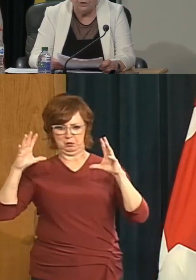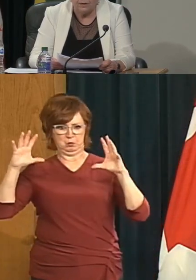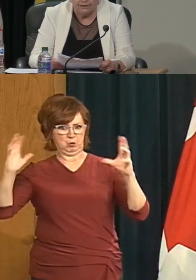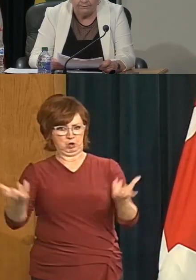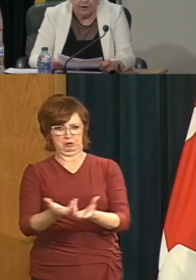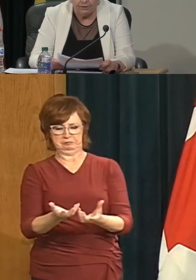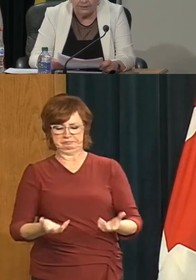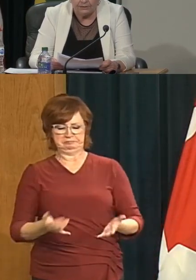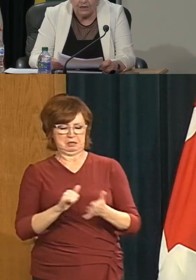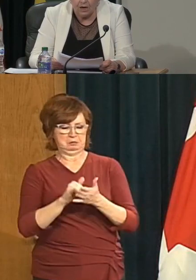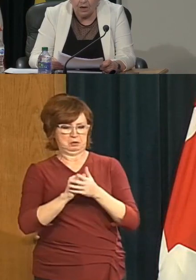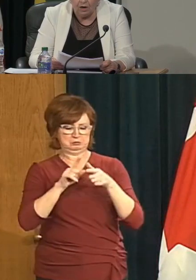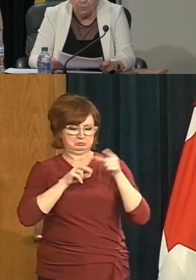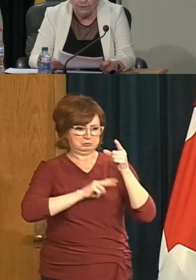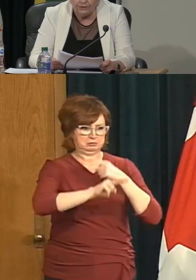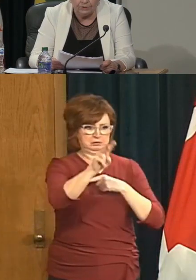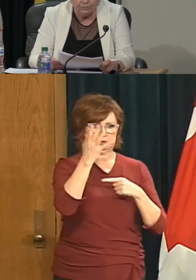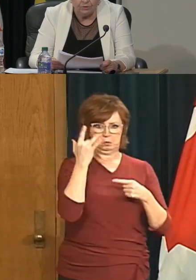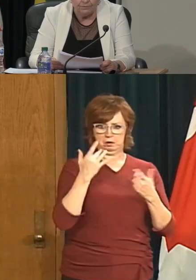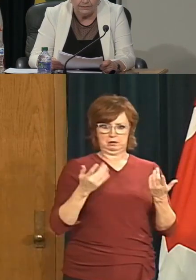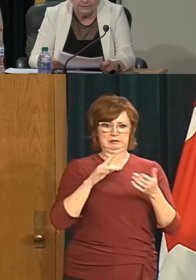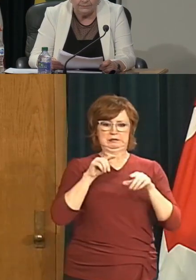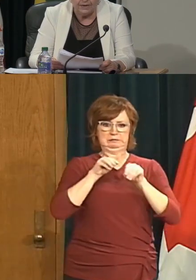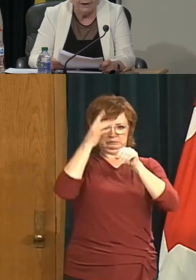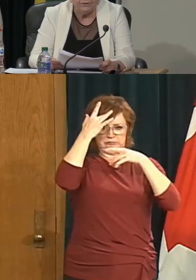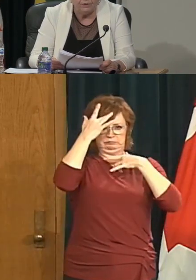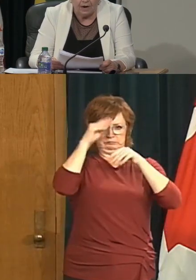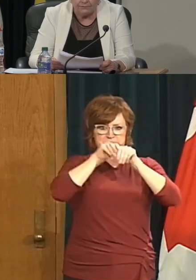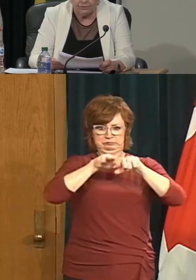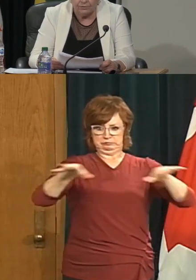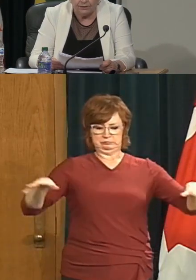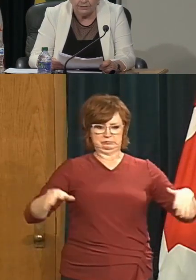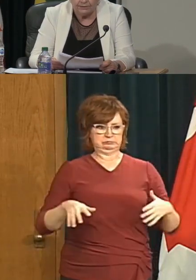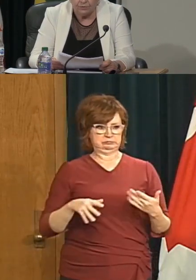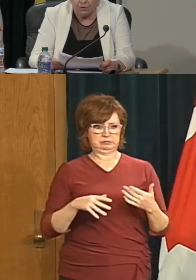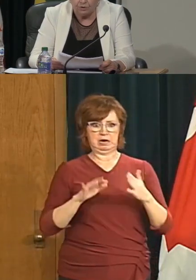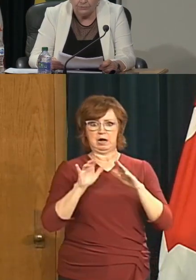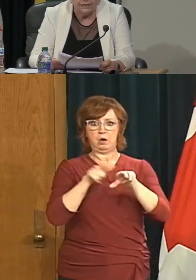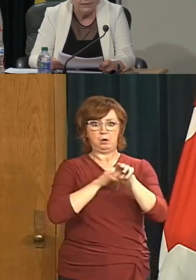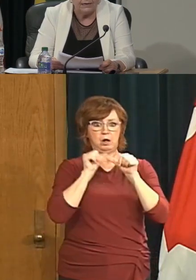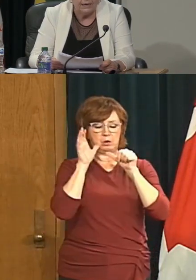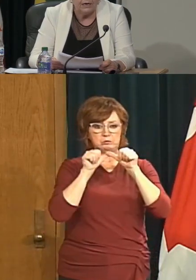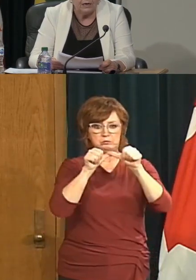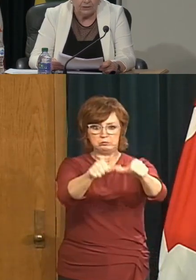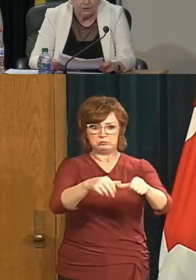current economic environment, along with consumer and business behavior after the crisis, will